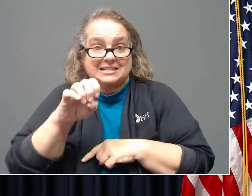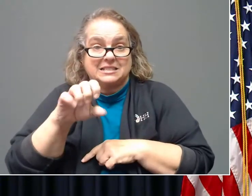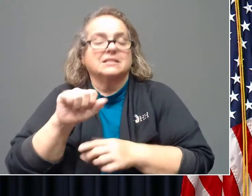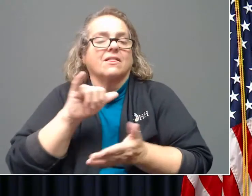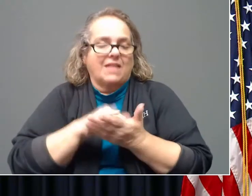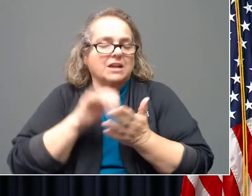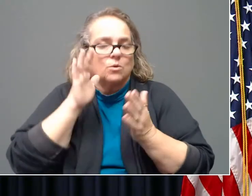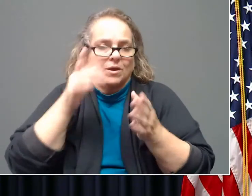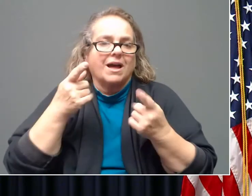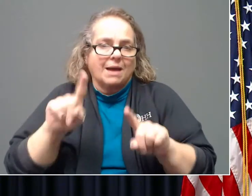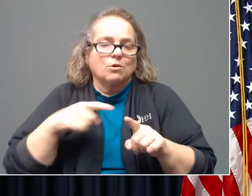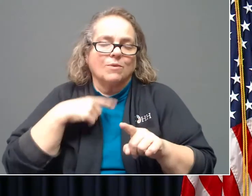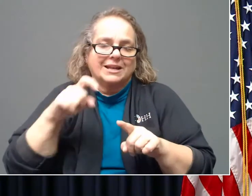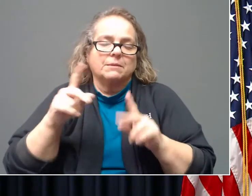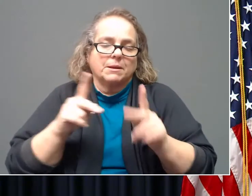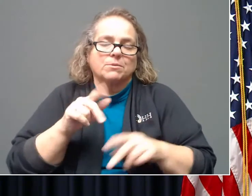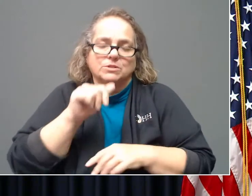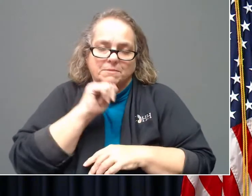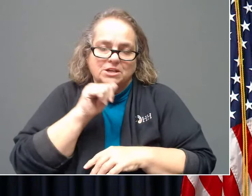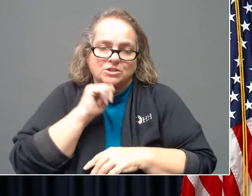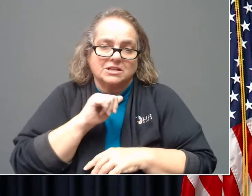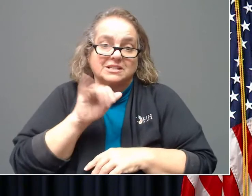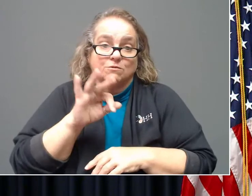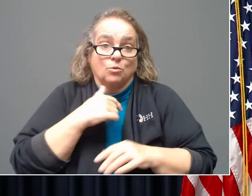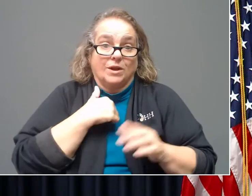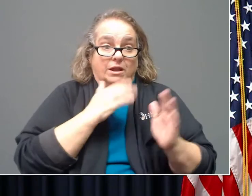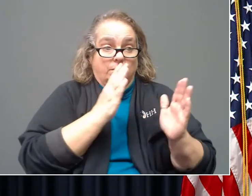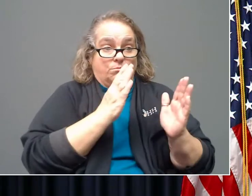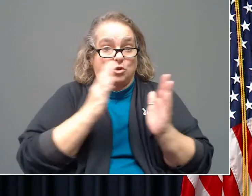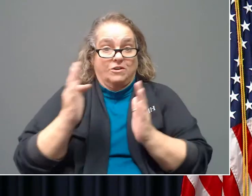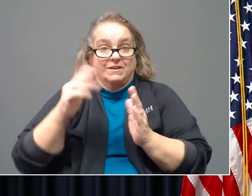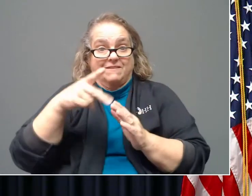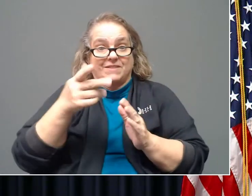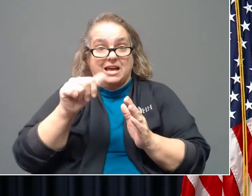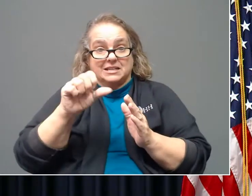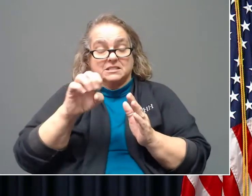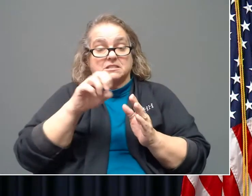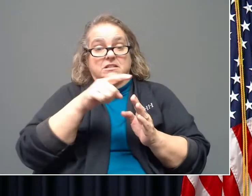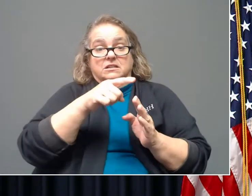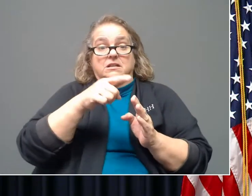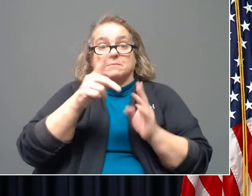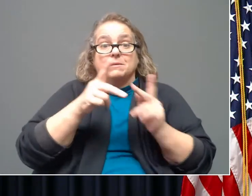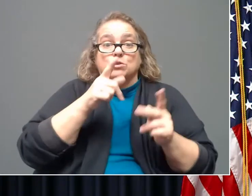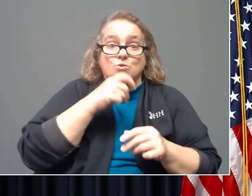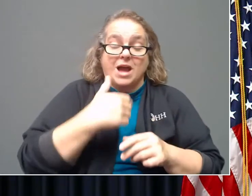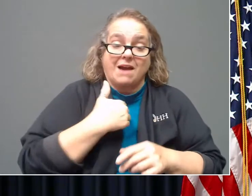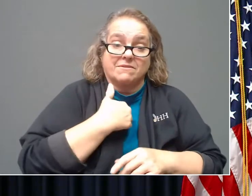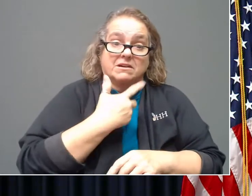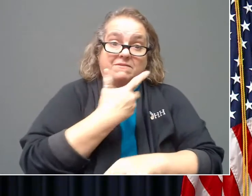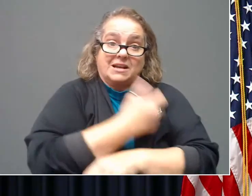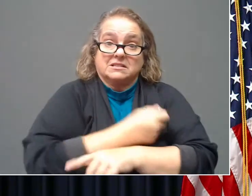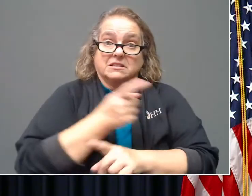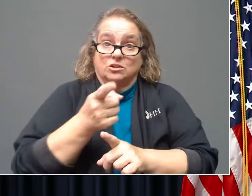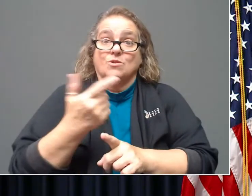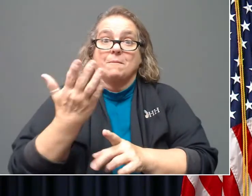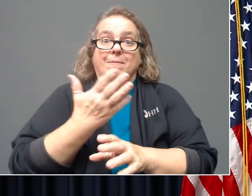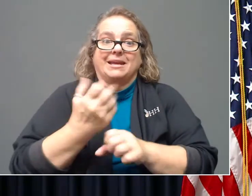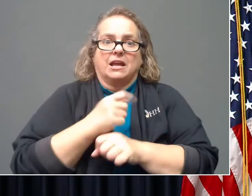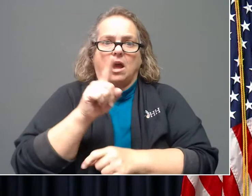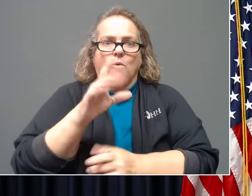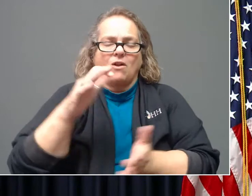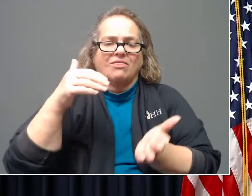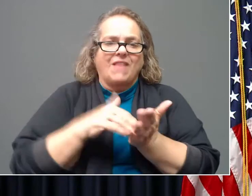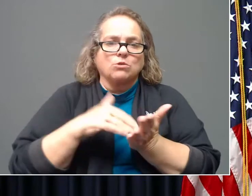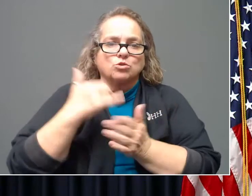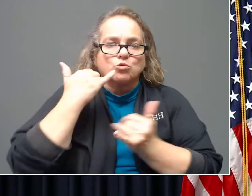that. Again, if we move to a phase where anybody who has vaccine may get 100,000 calls, who has